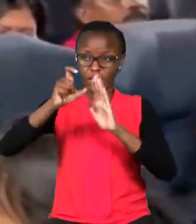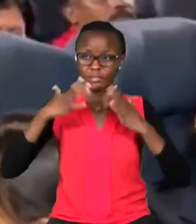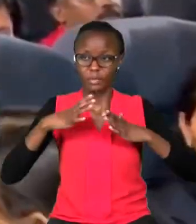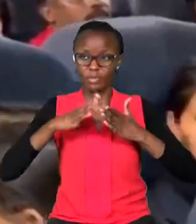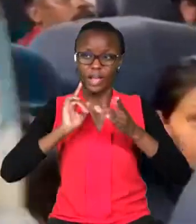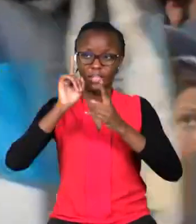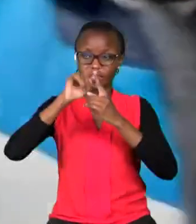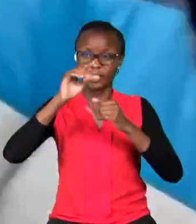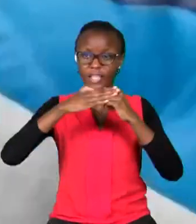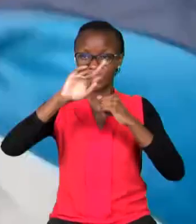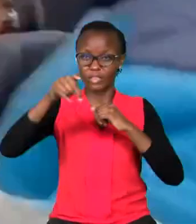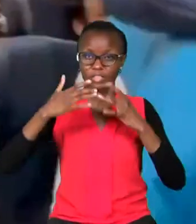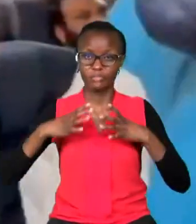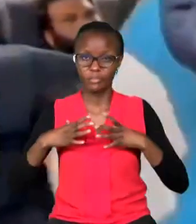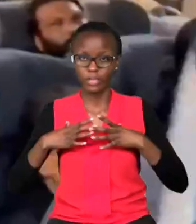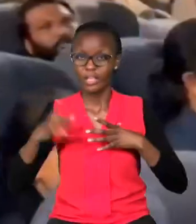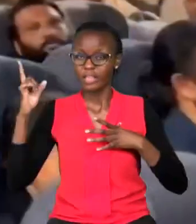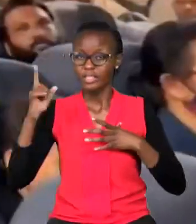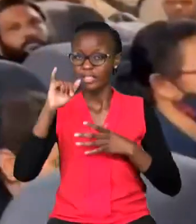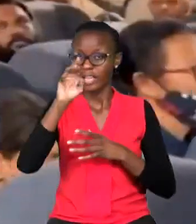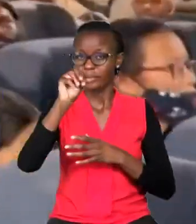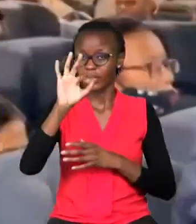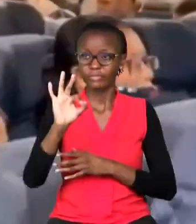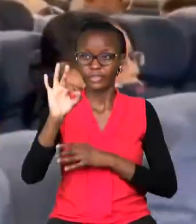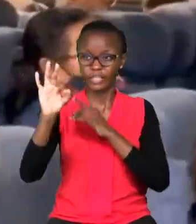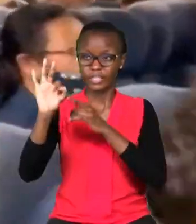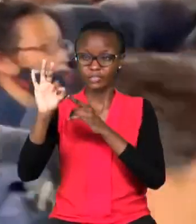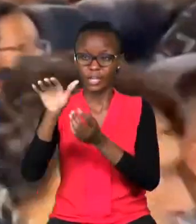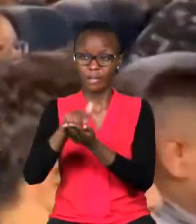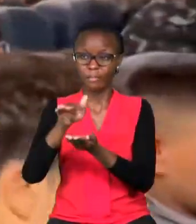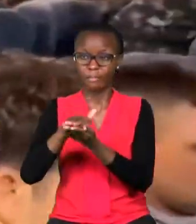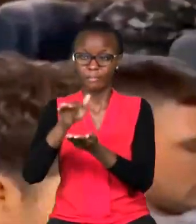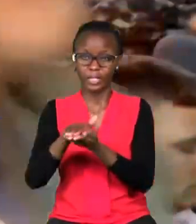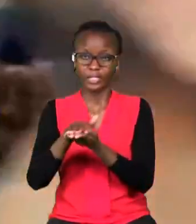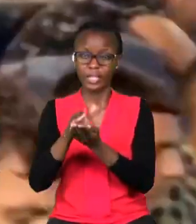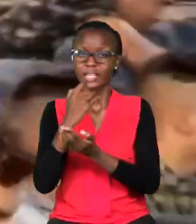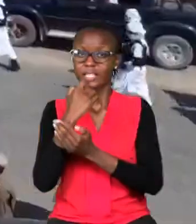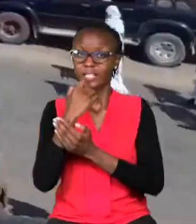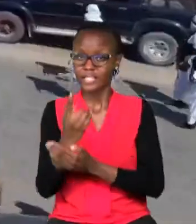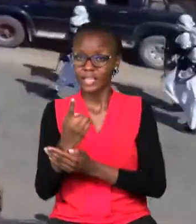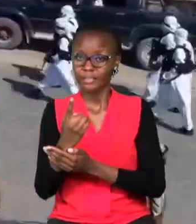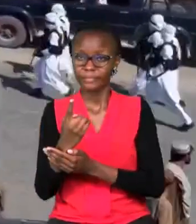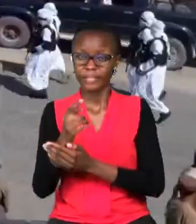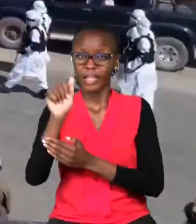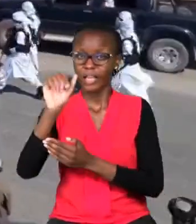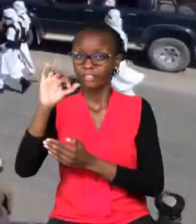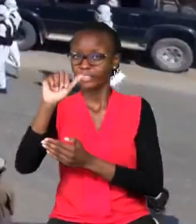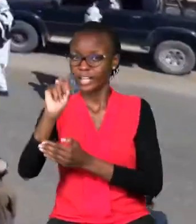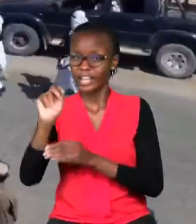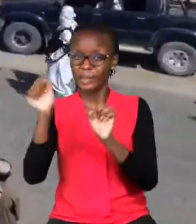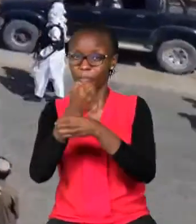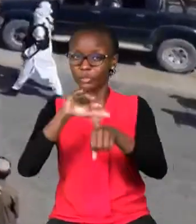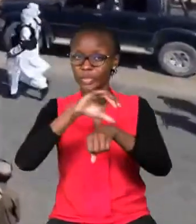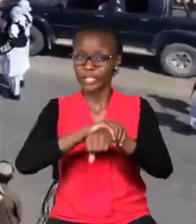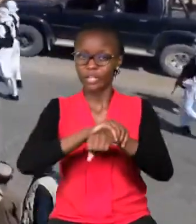day. The International Monetary Fund, IMF, has suspended Afghanistan's access to $440